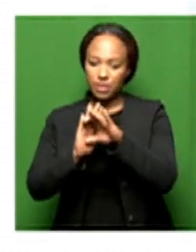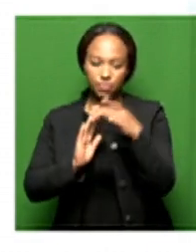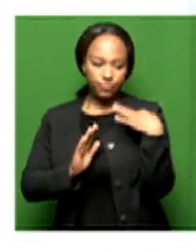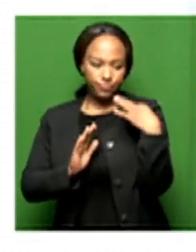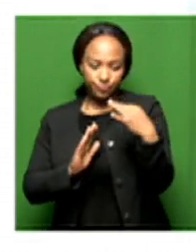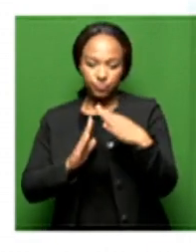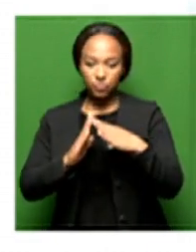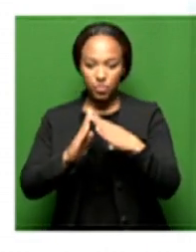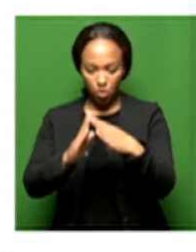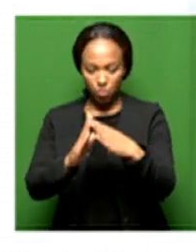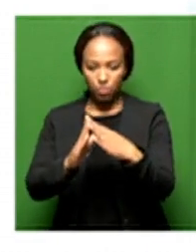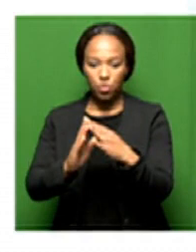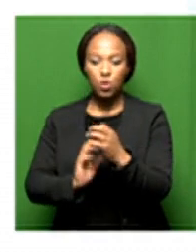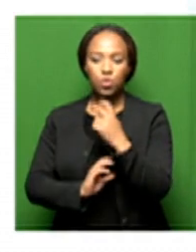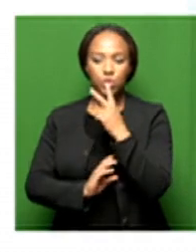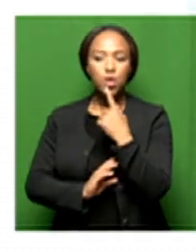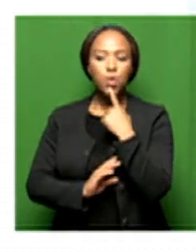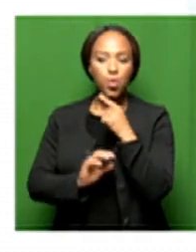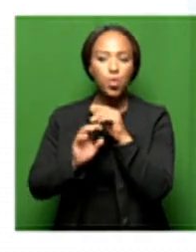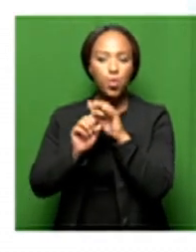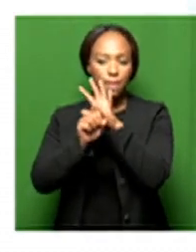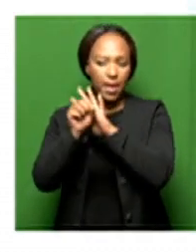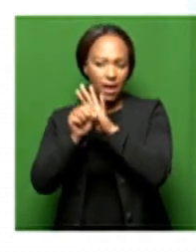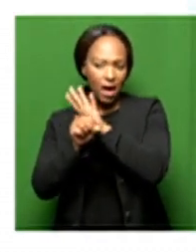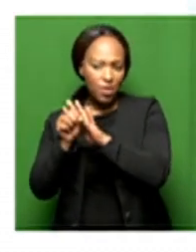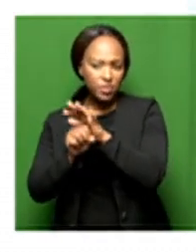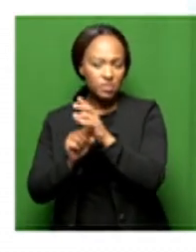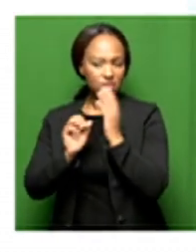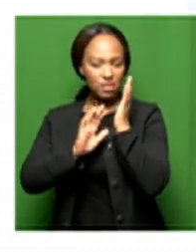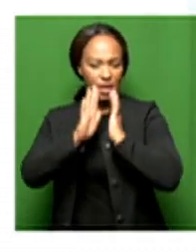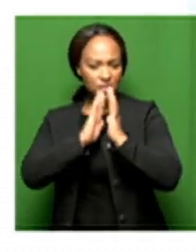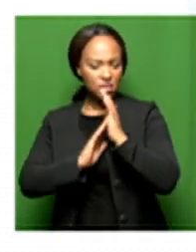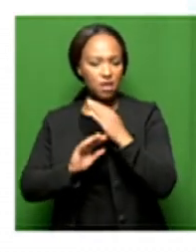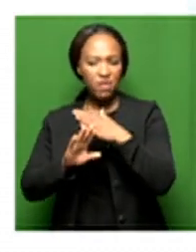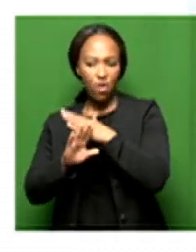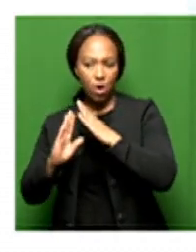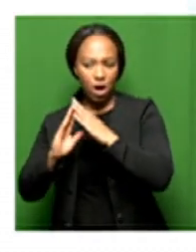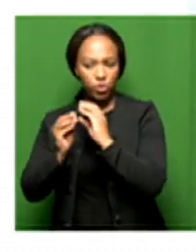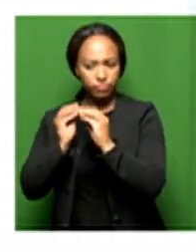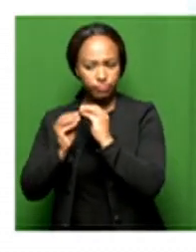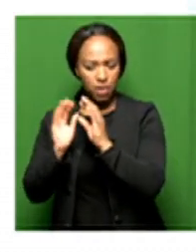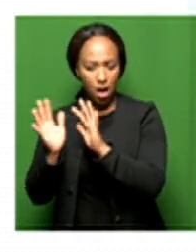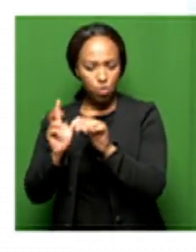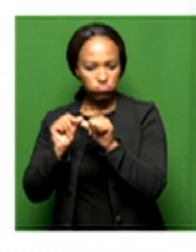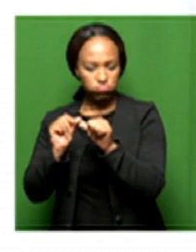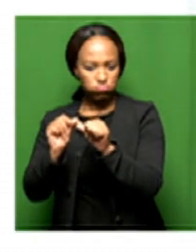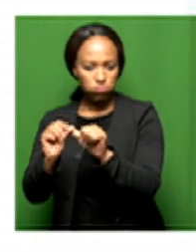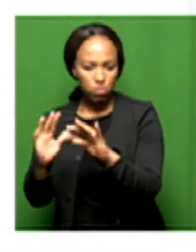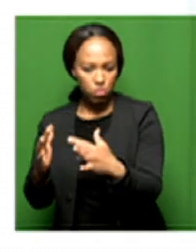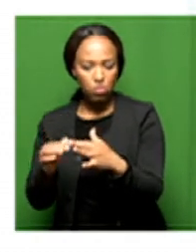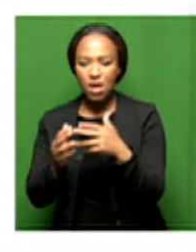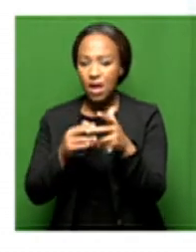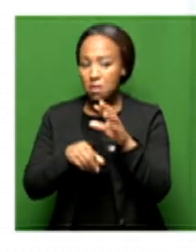you can actually see the history of that home. So you can see how well it was maintained, how many issues are